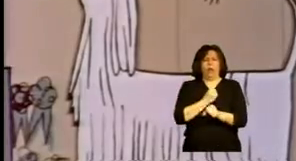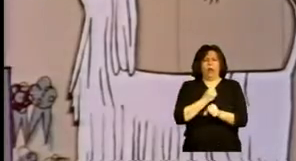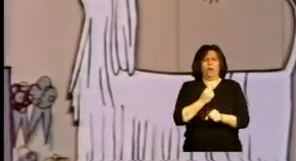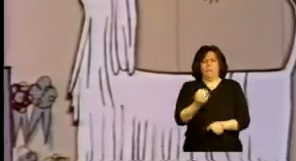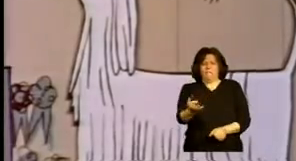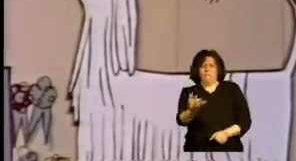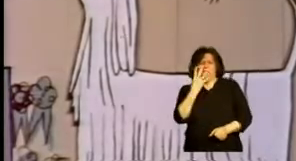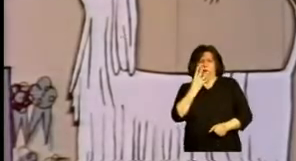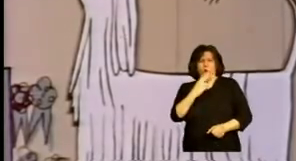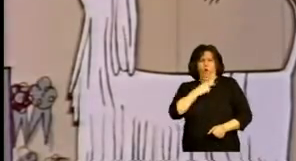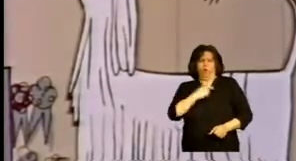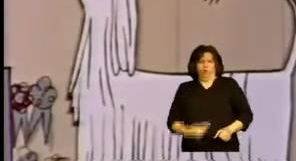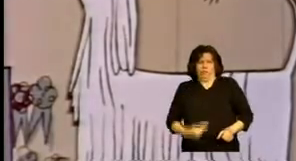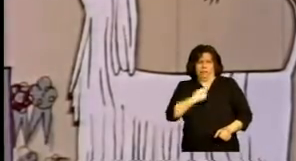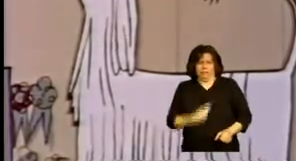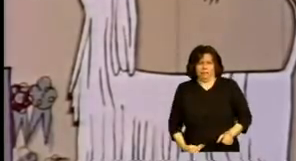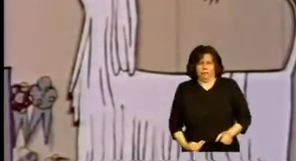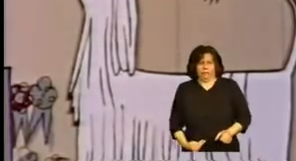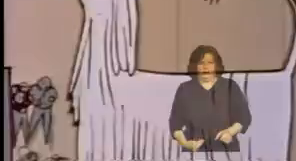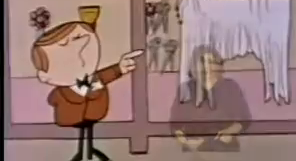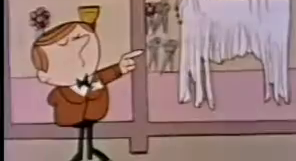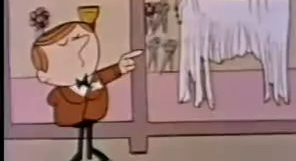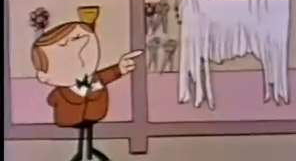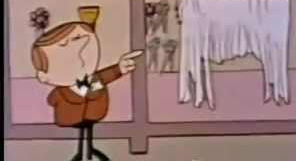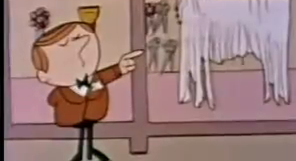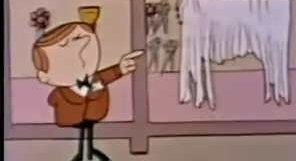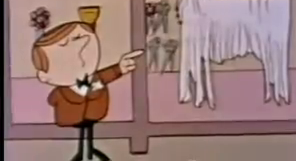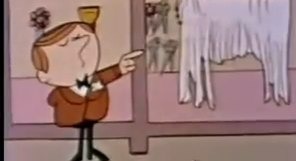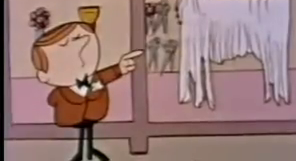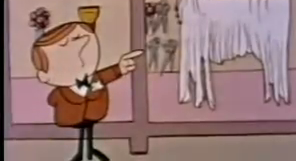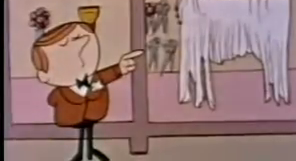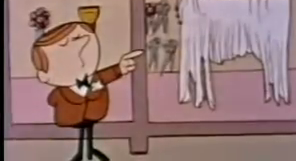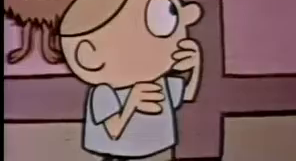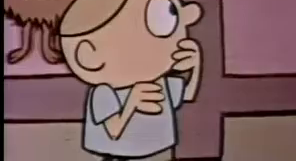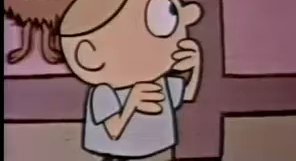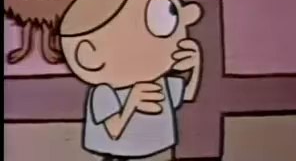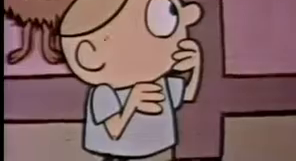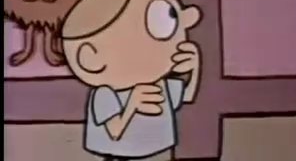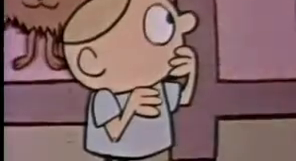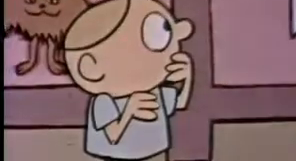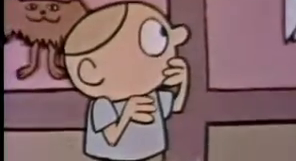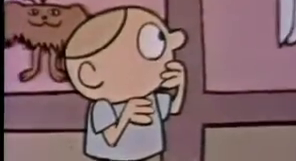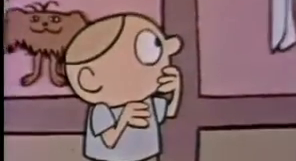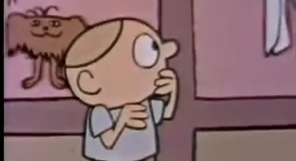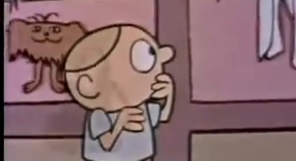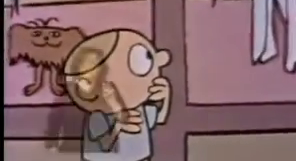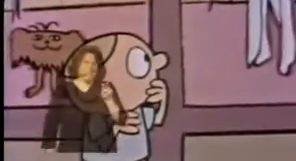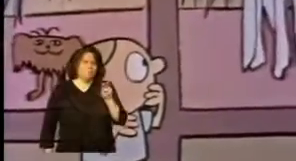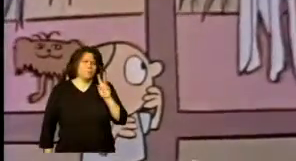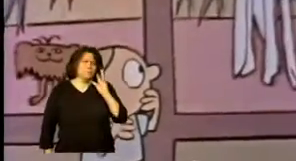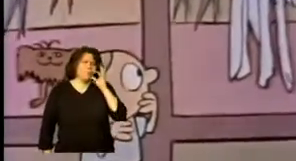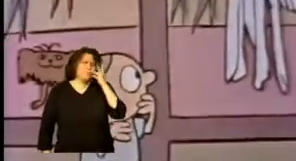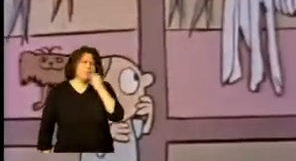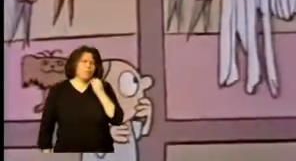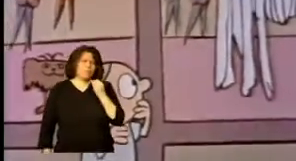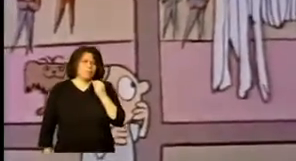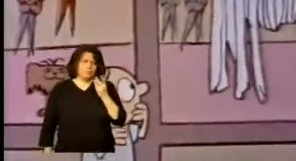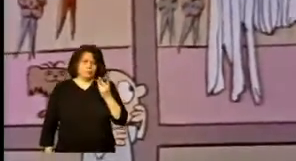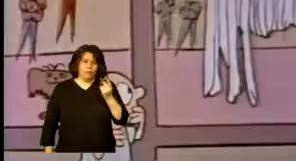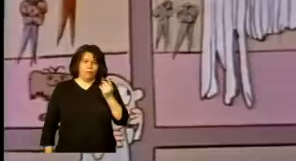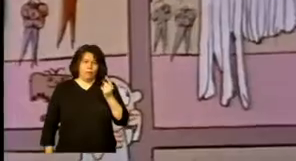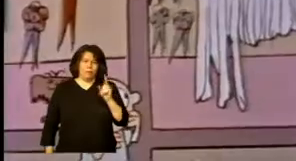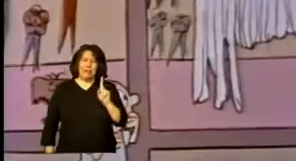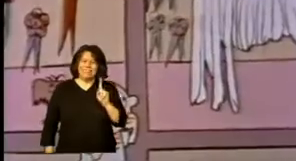Now this dog has won 4 blue ribbons, the man told him. The dog was a beauty, but